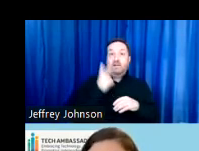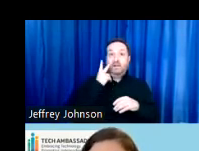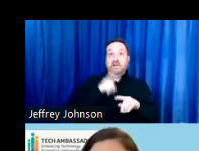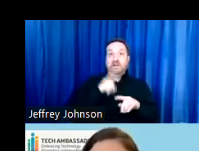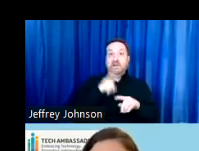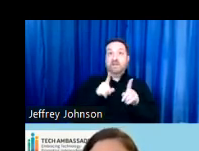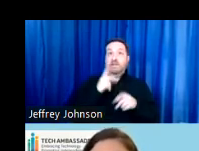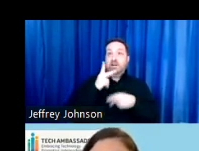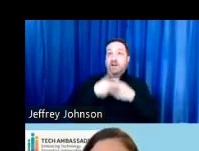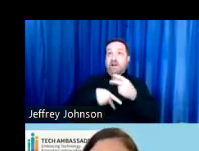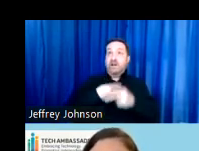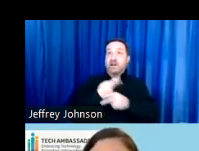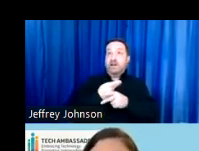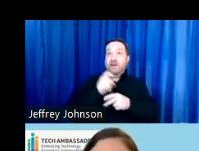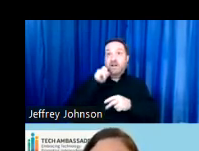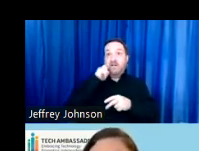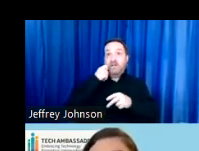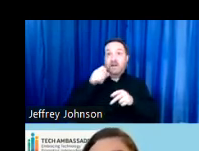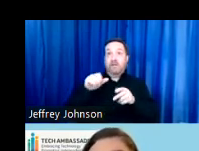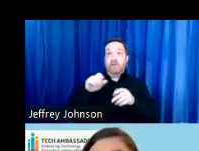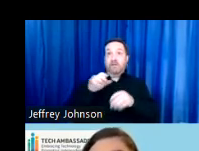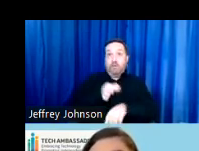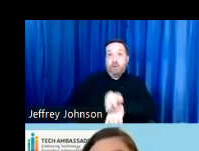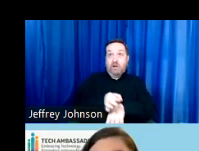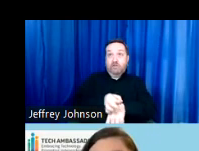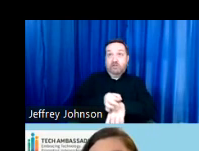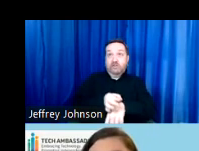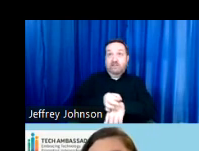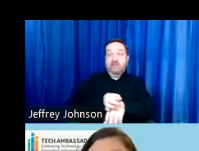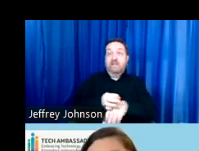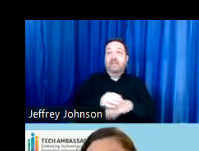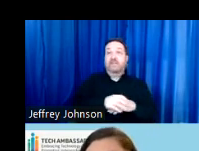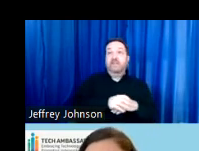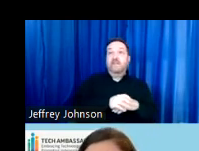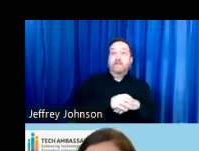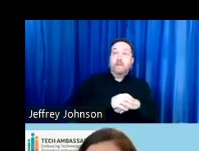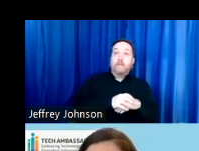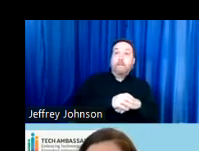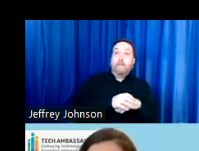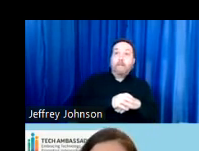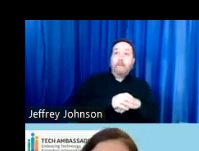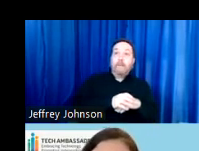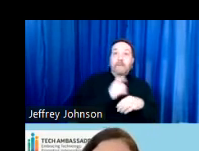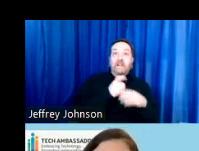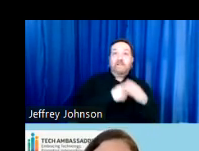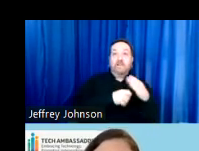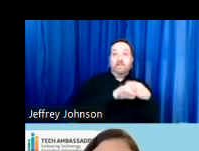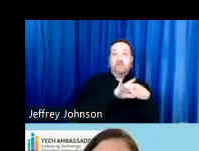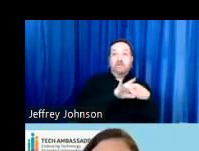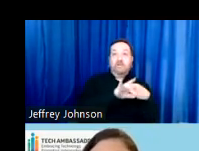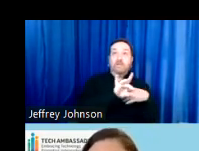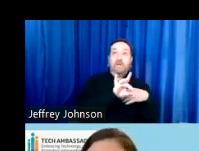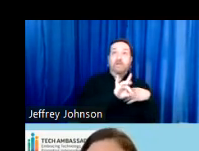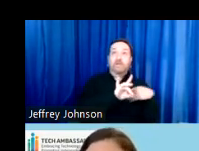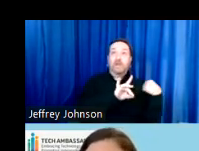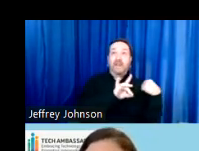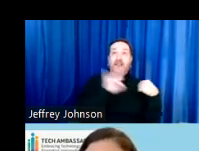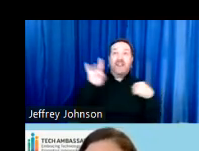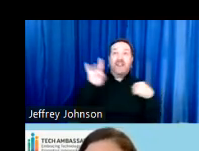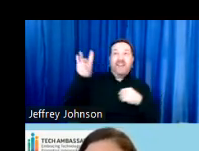Apple Watches. They go as far as almost $800 in price, all the way down